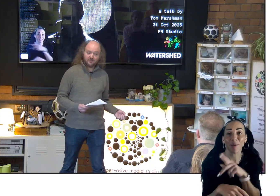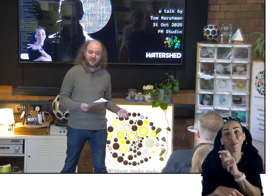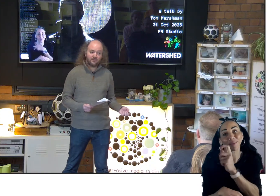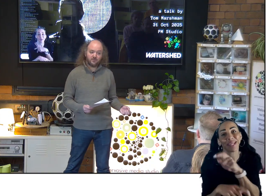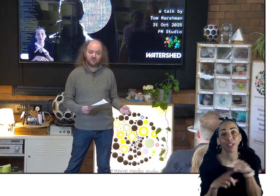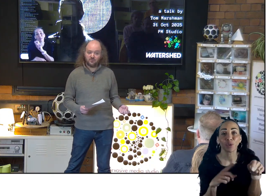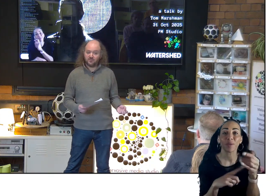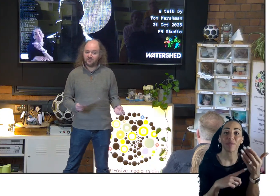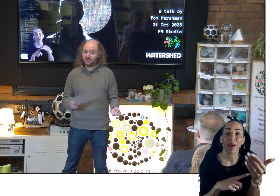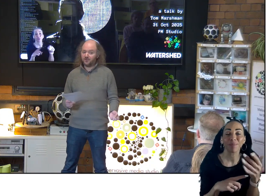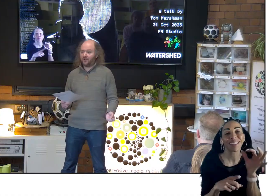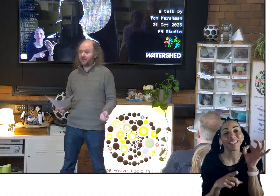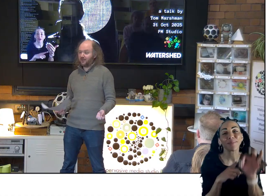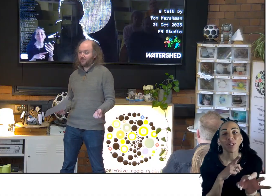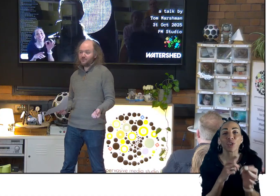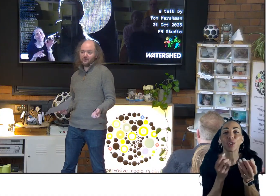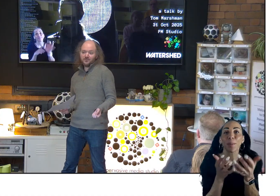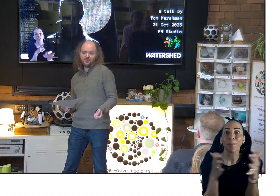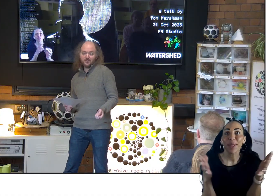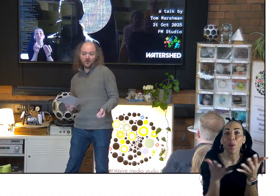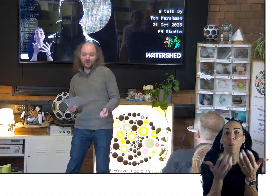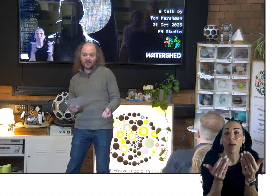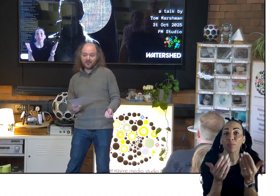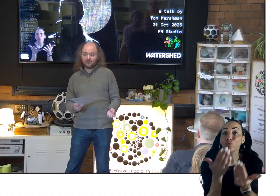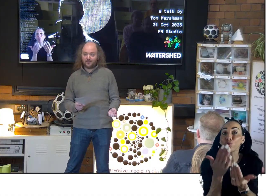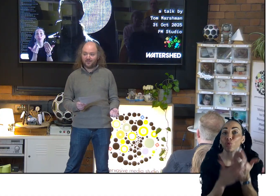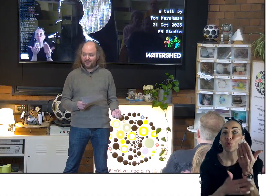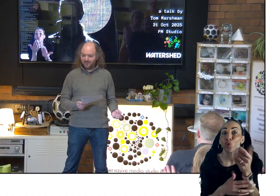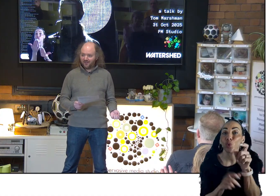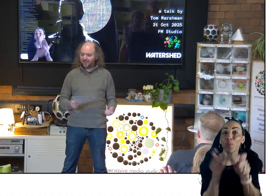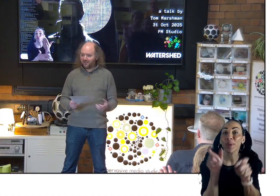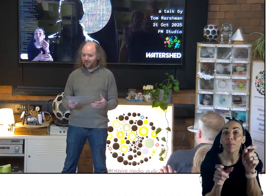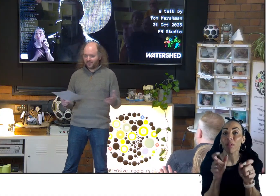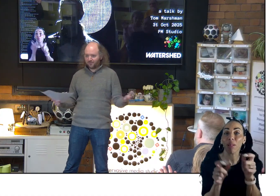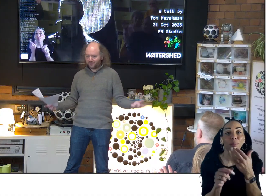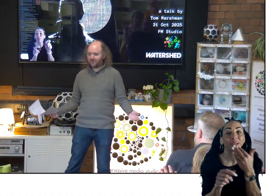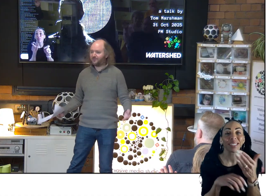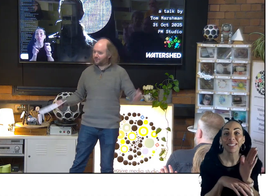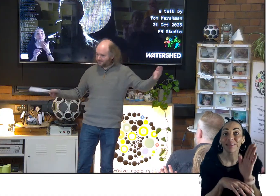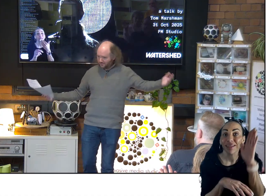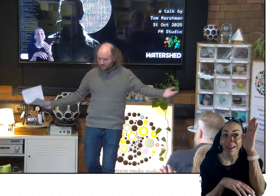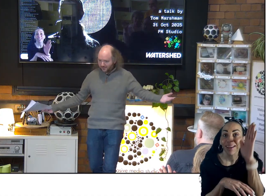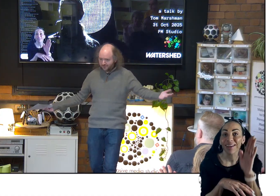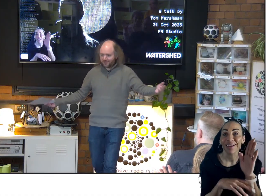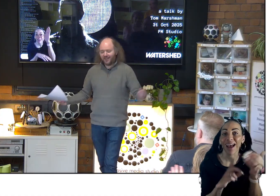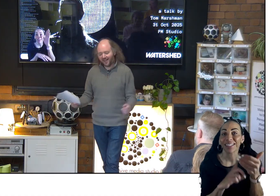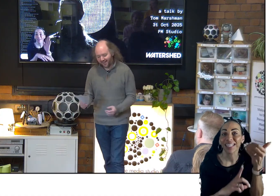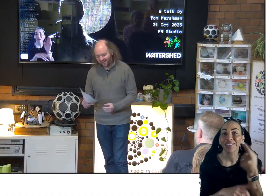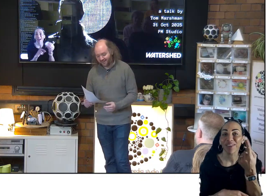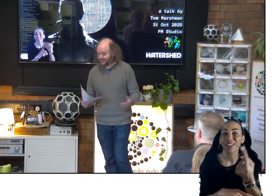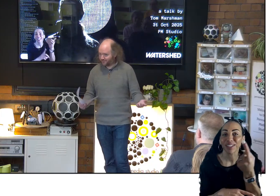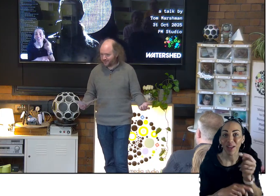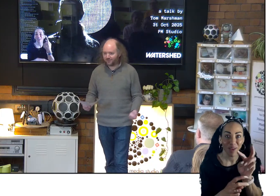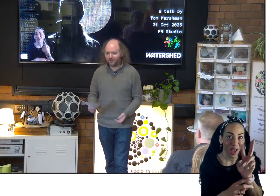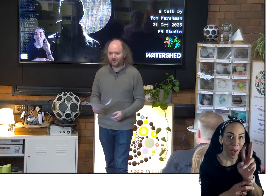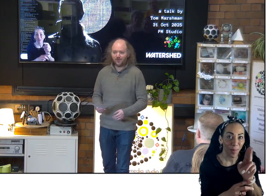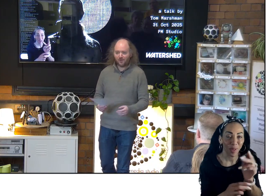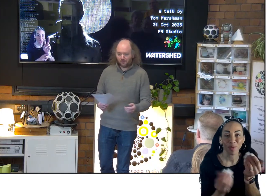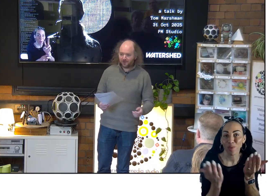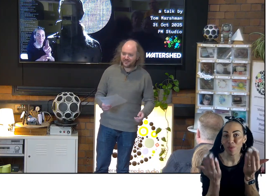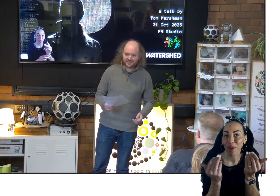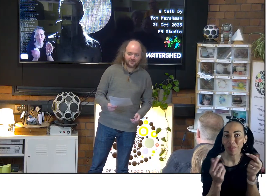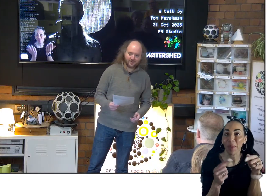big welcome to anyone who's new to the studio. Can anyone who's new to the studio put your hand up? Okay, we've got a couple of you. Welcome. This bit is for